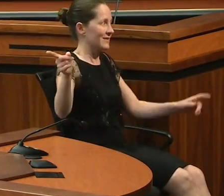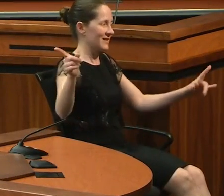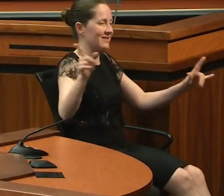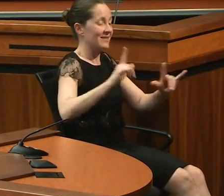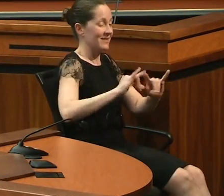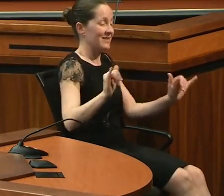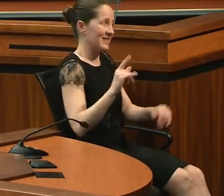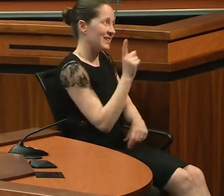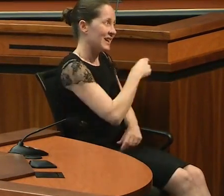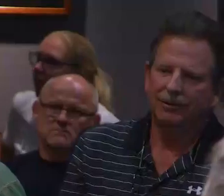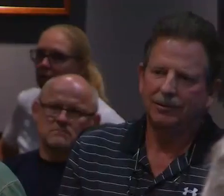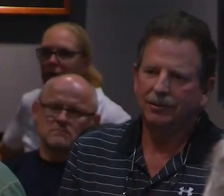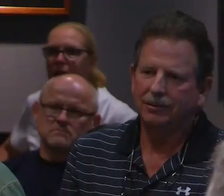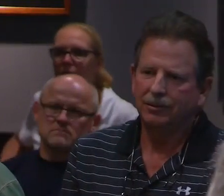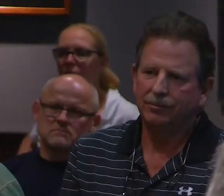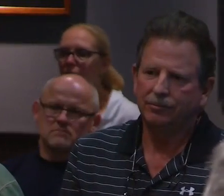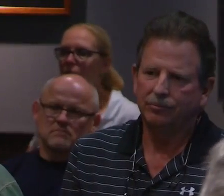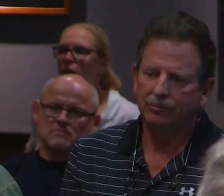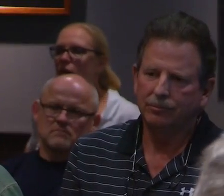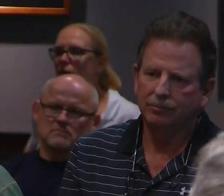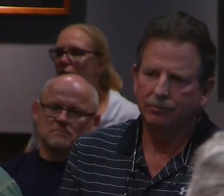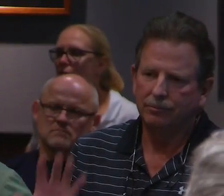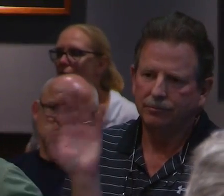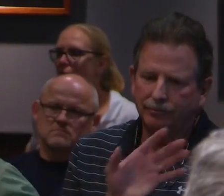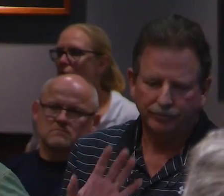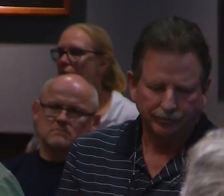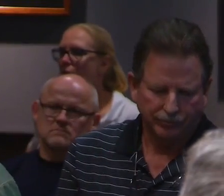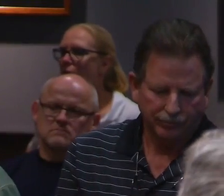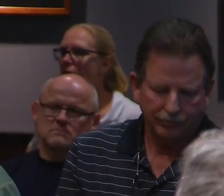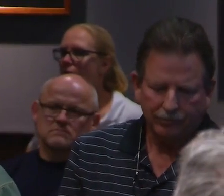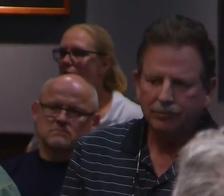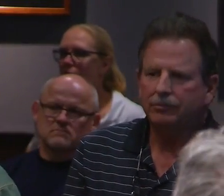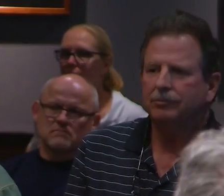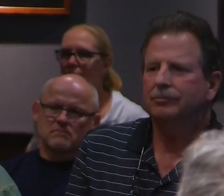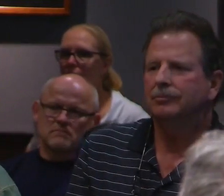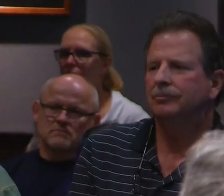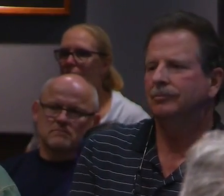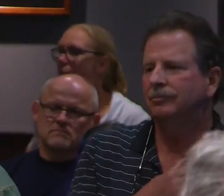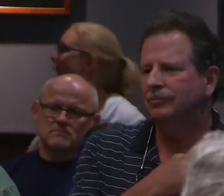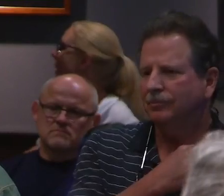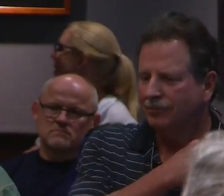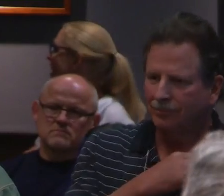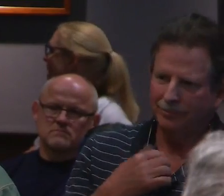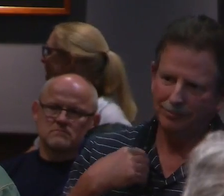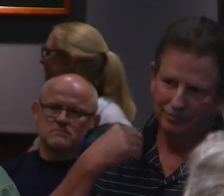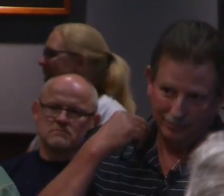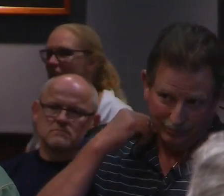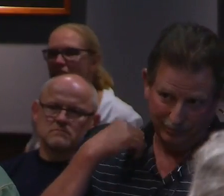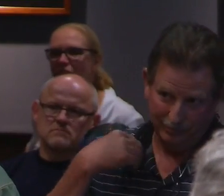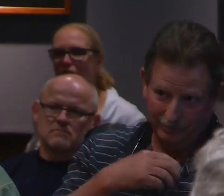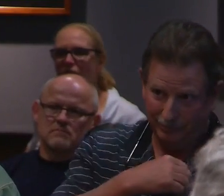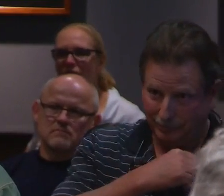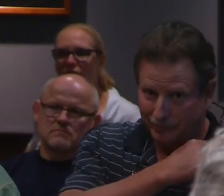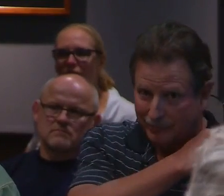So how realistic is this, and how long do you think all these projects would take? Will I be 80 years old?